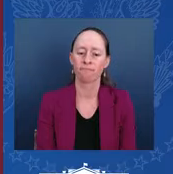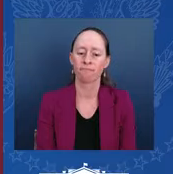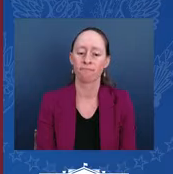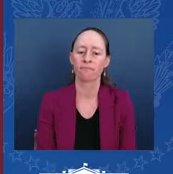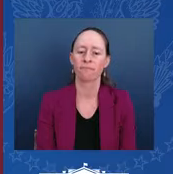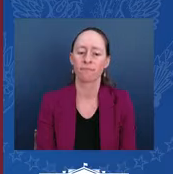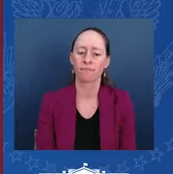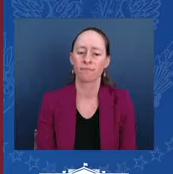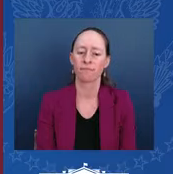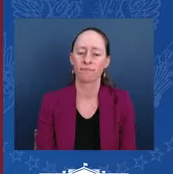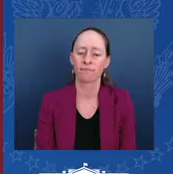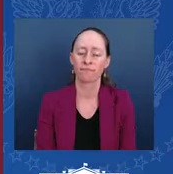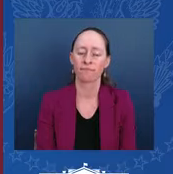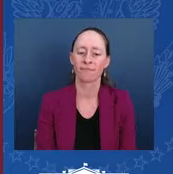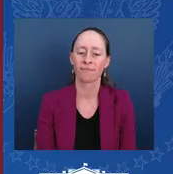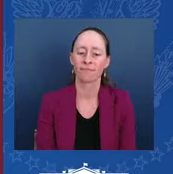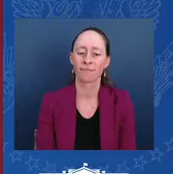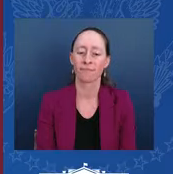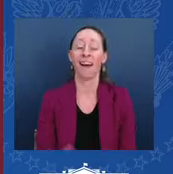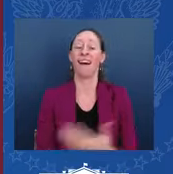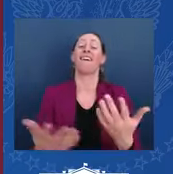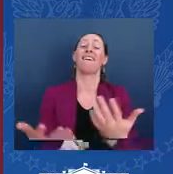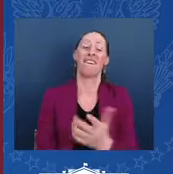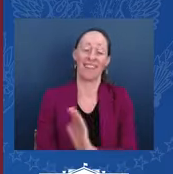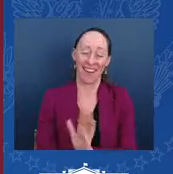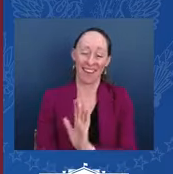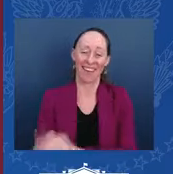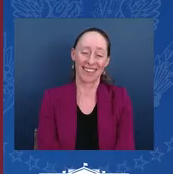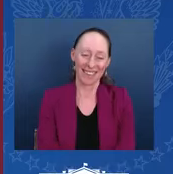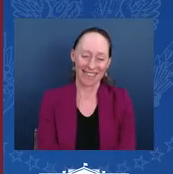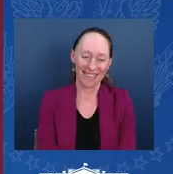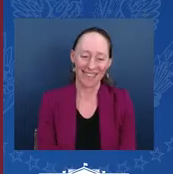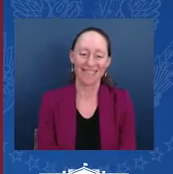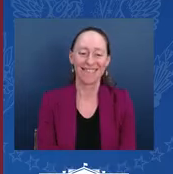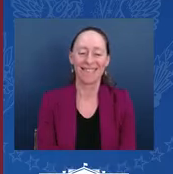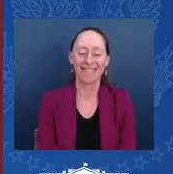Oh, there you are. Good job. Thank you.